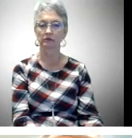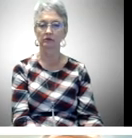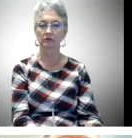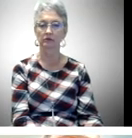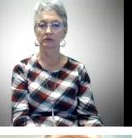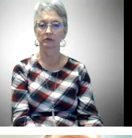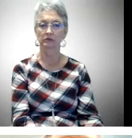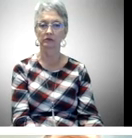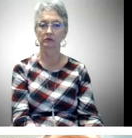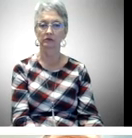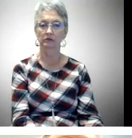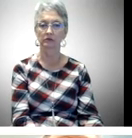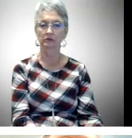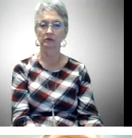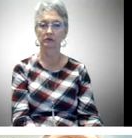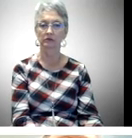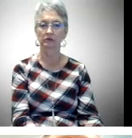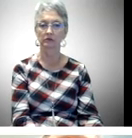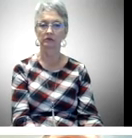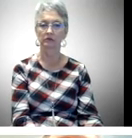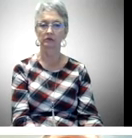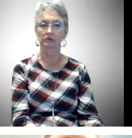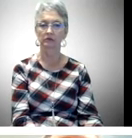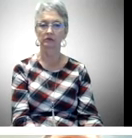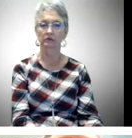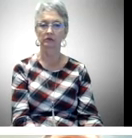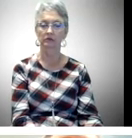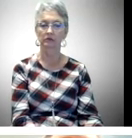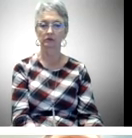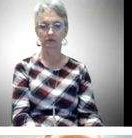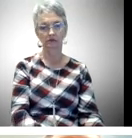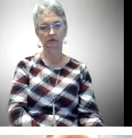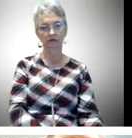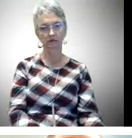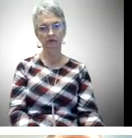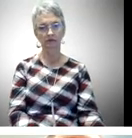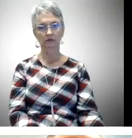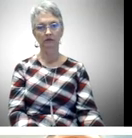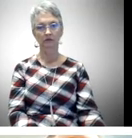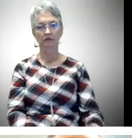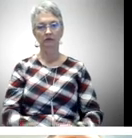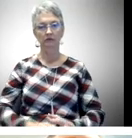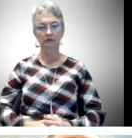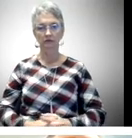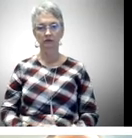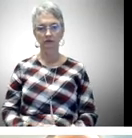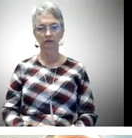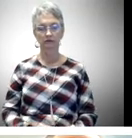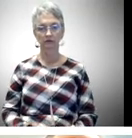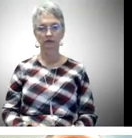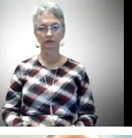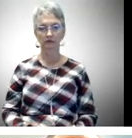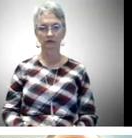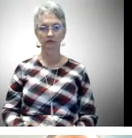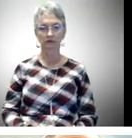made that has a supported decision-making agreement. And so there's some lawyers in Texas that disagree with